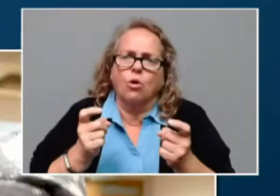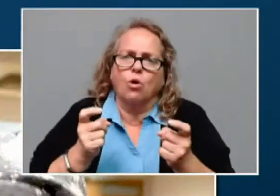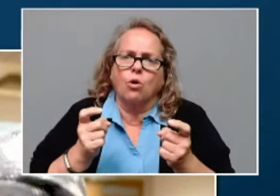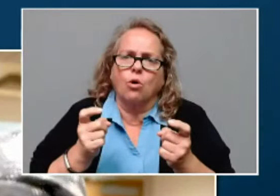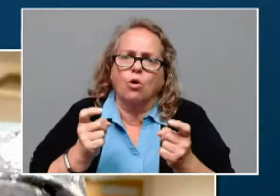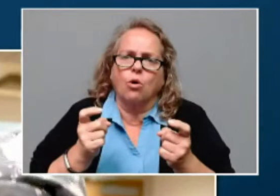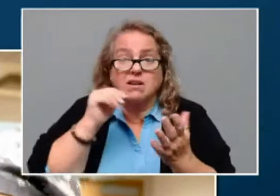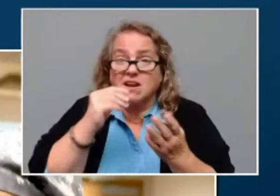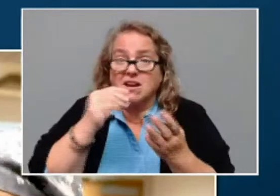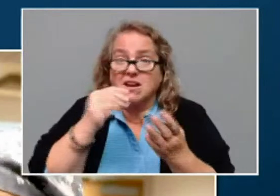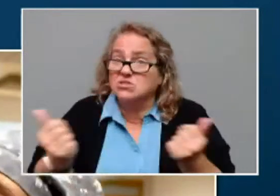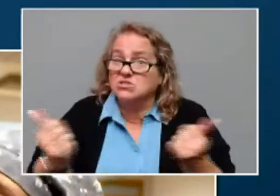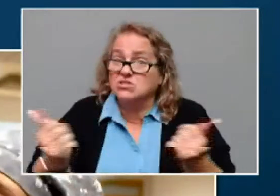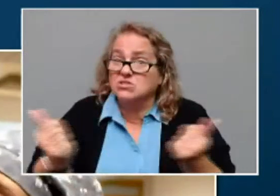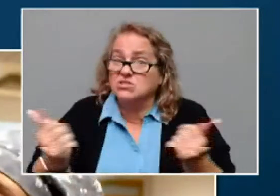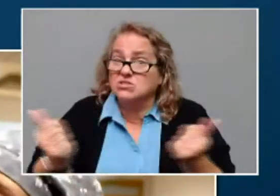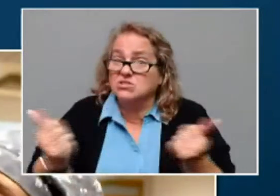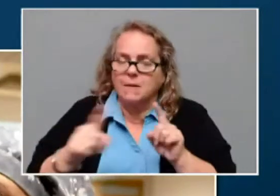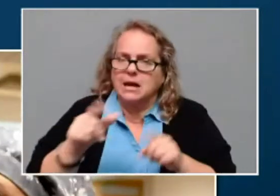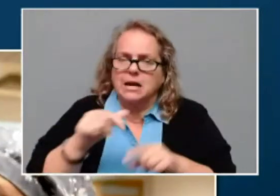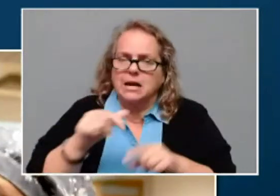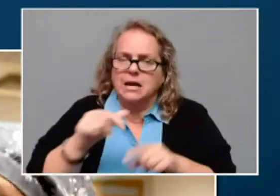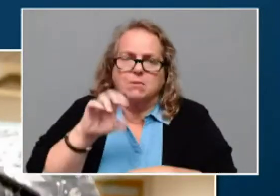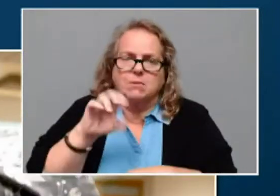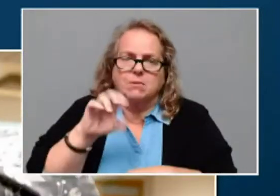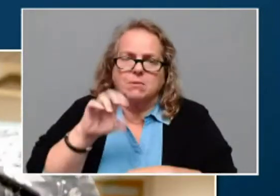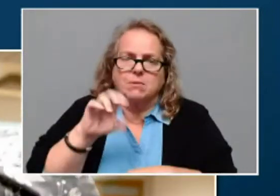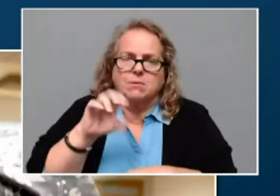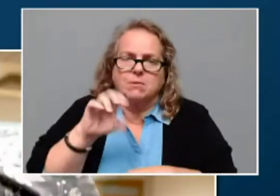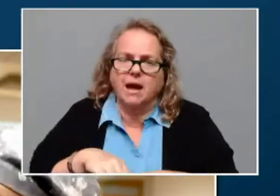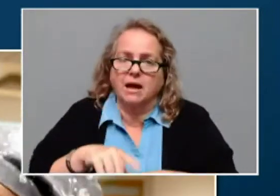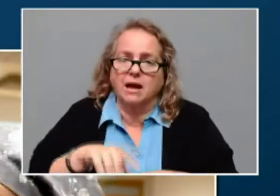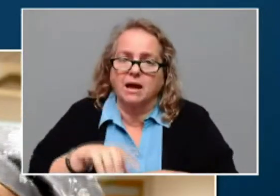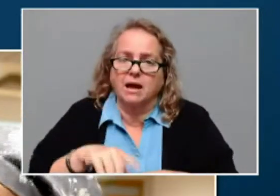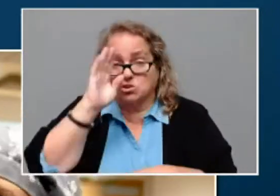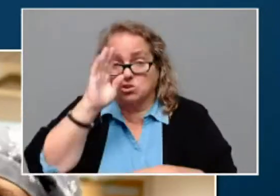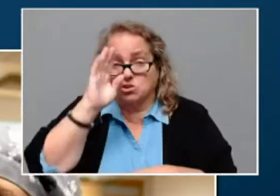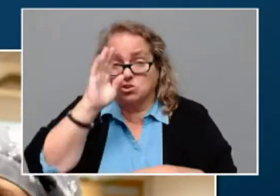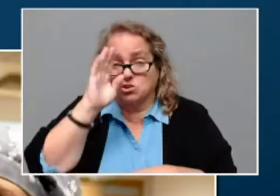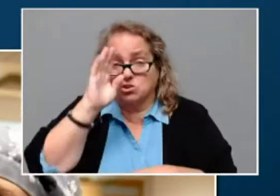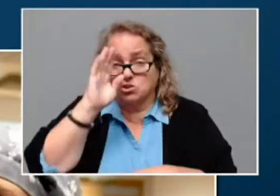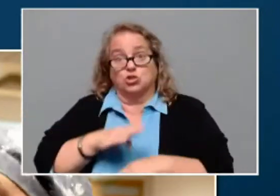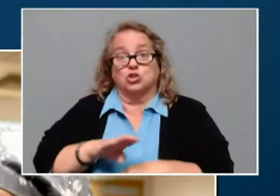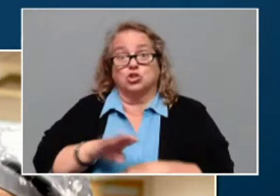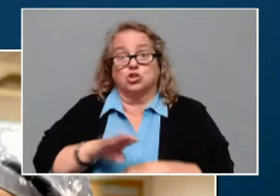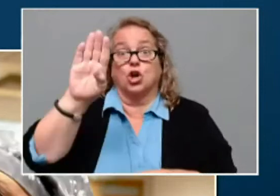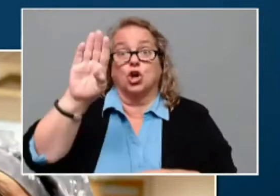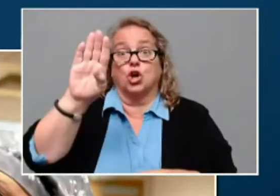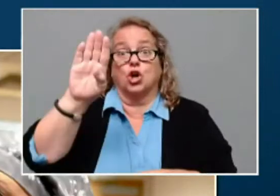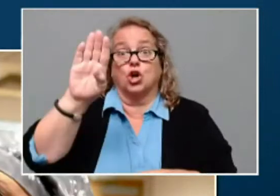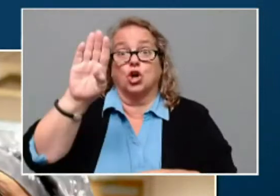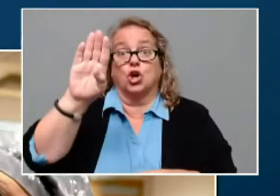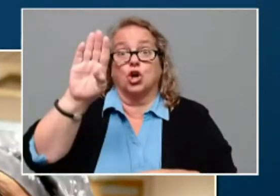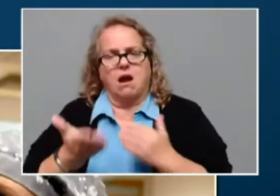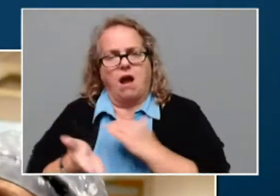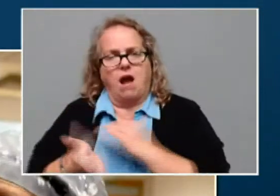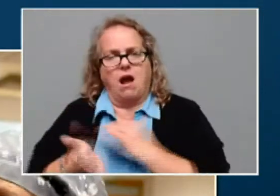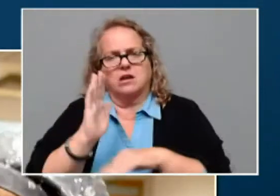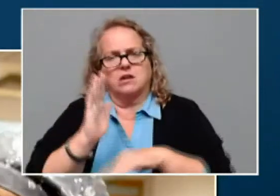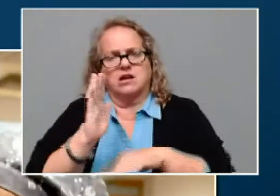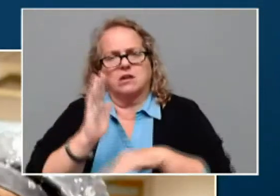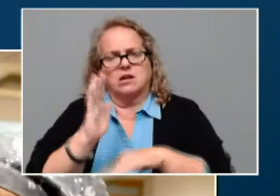this bad. You get the first surge, I felt like God was saying, here's your warning, this is coming, here's your time.